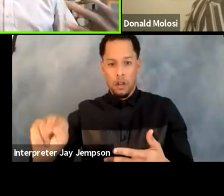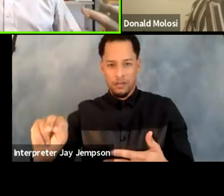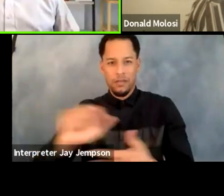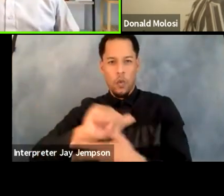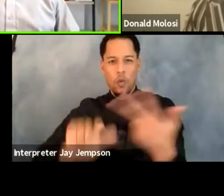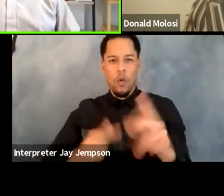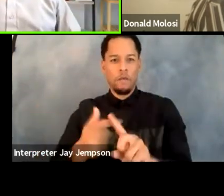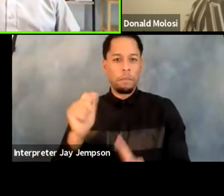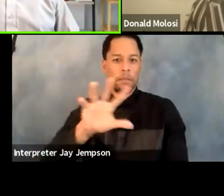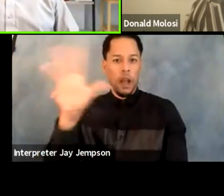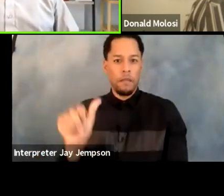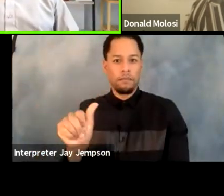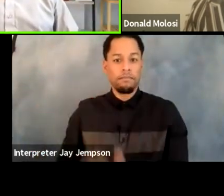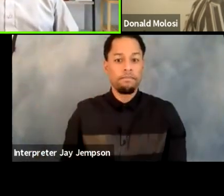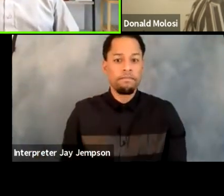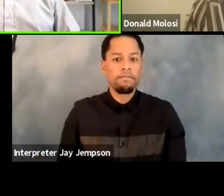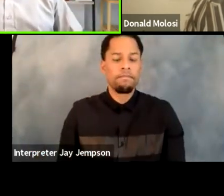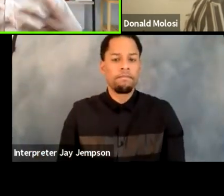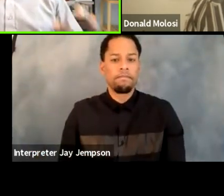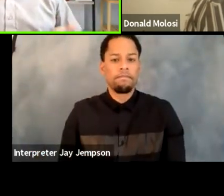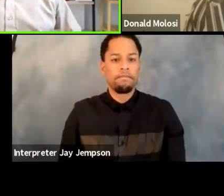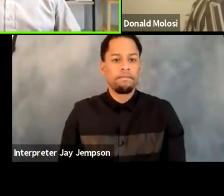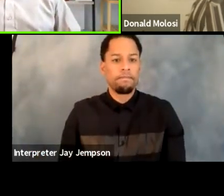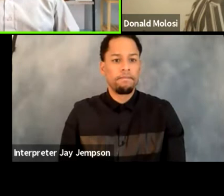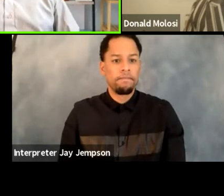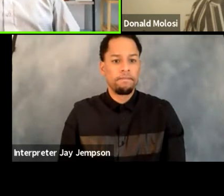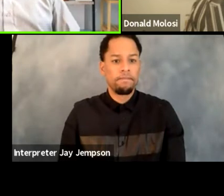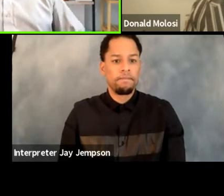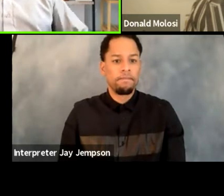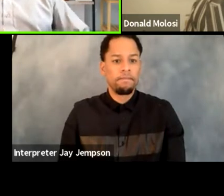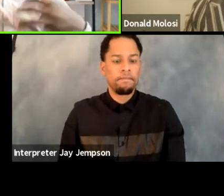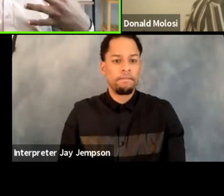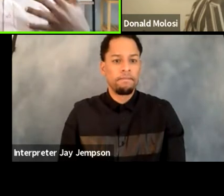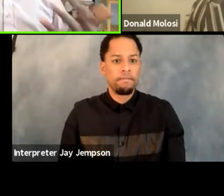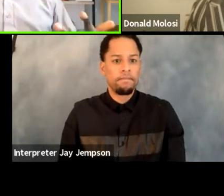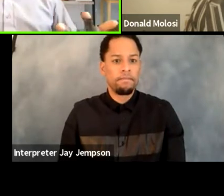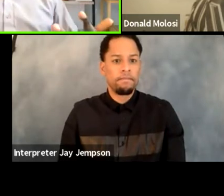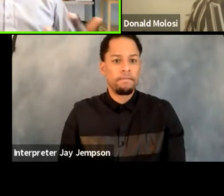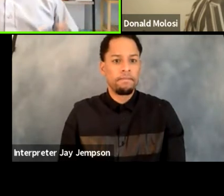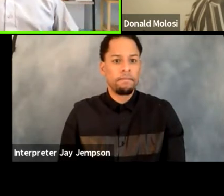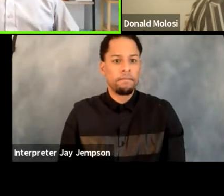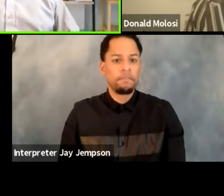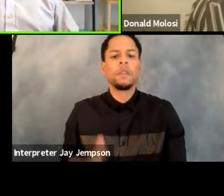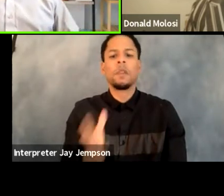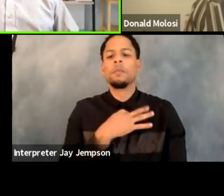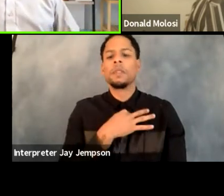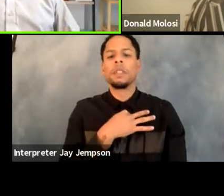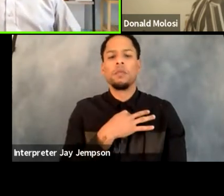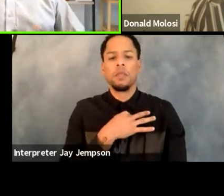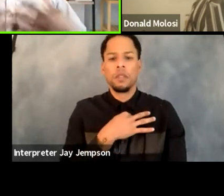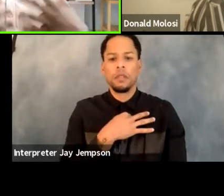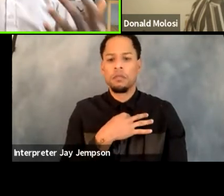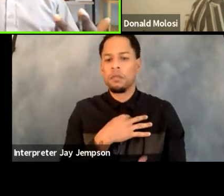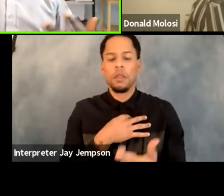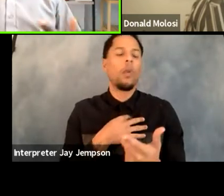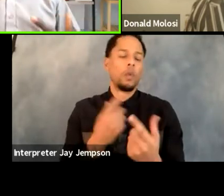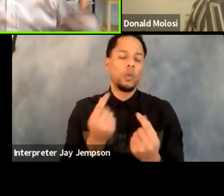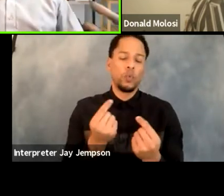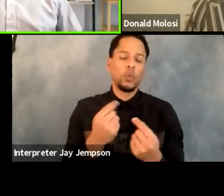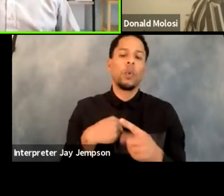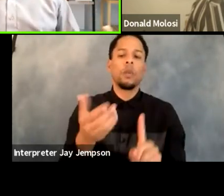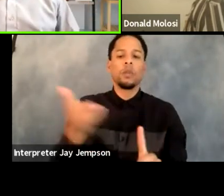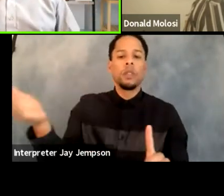My first question to them, and they take it in turn, is to really introduce themselves in their capacity